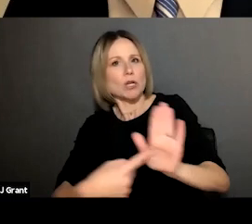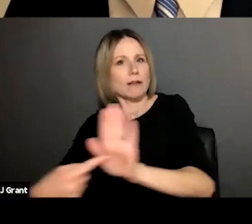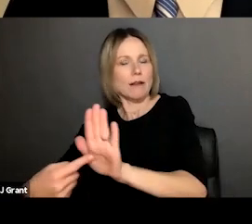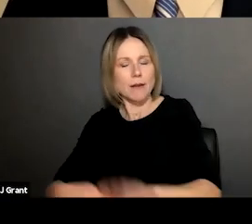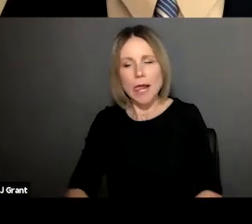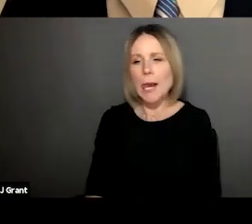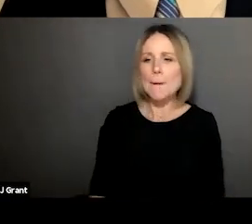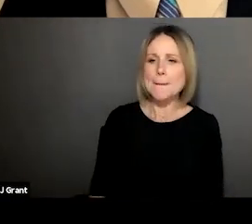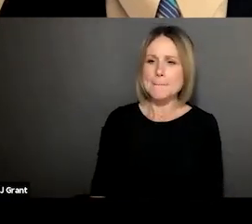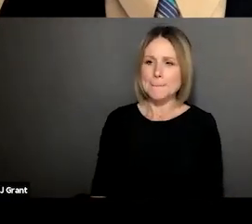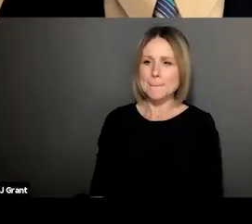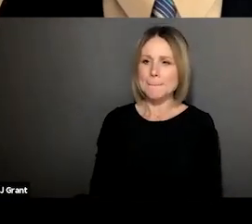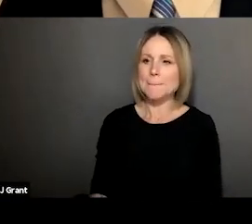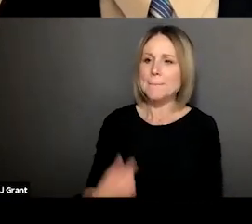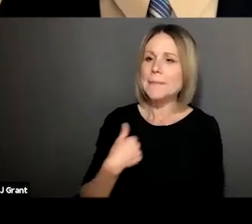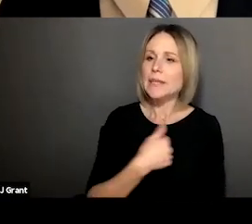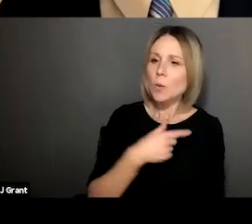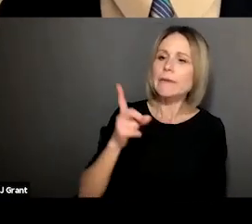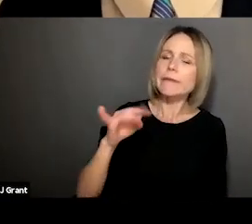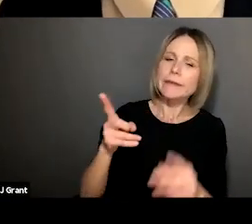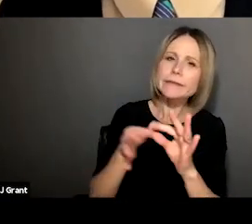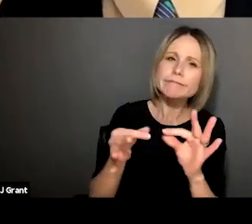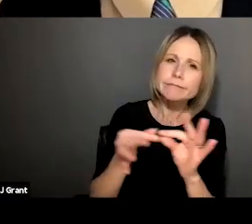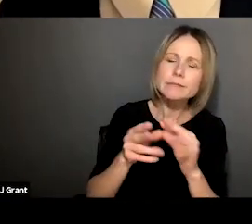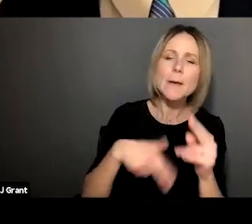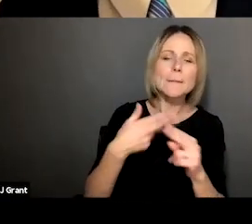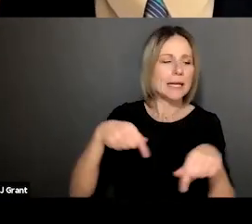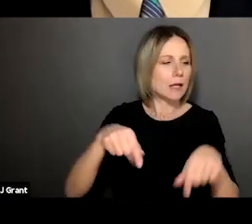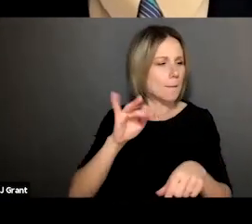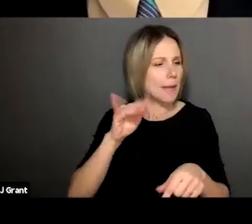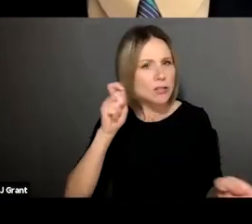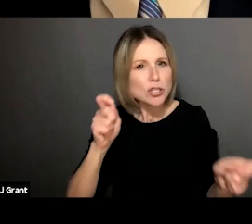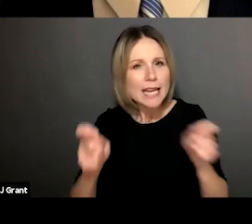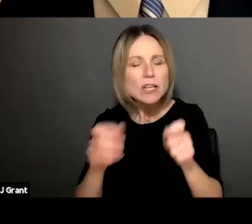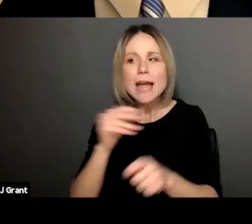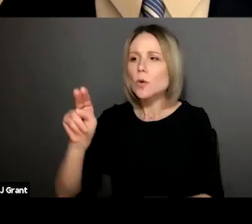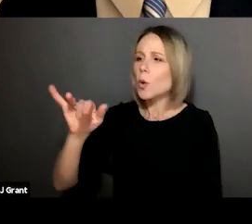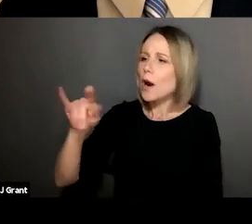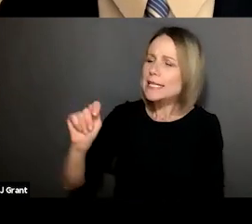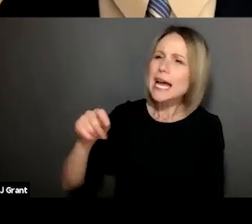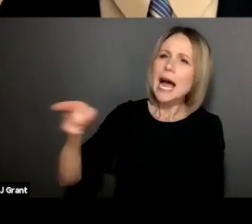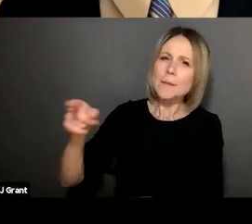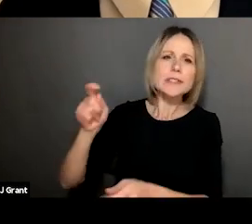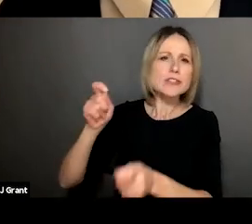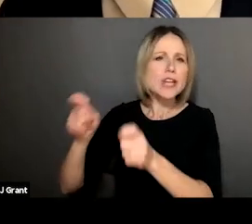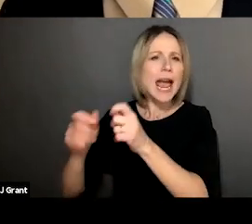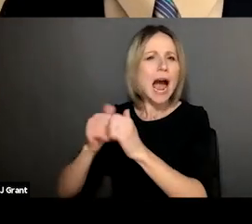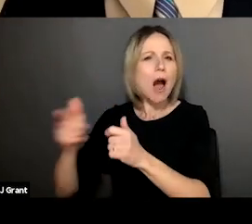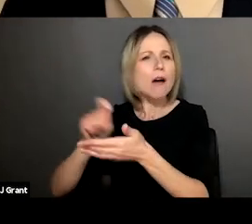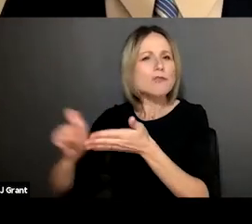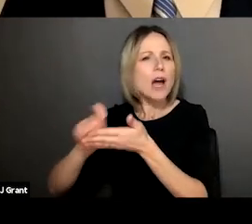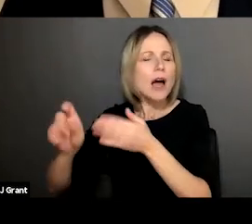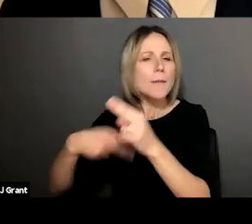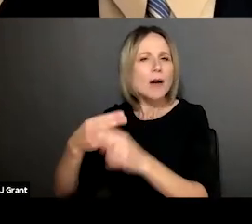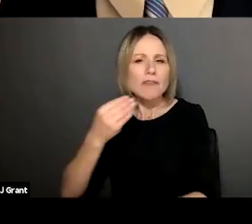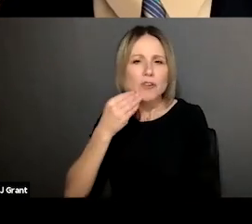the changes to Maine and to food writing at the New York Times, but let's talk a little bit about the way things are